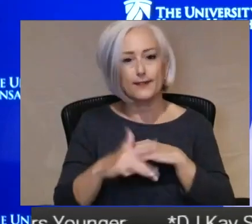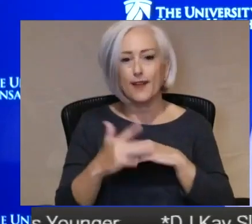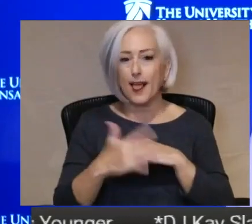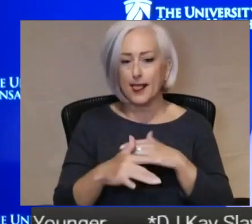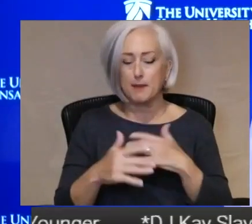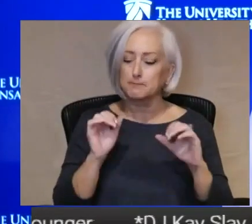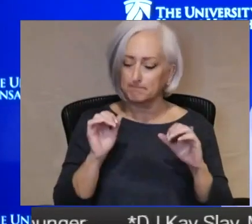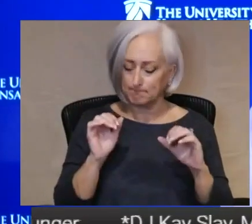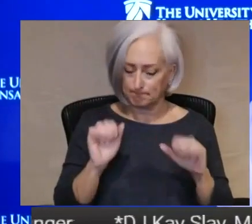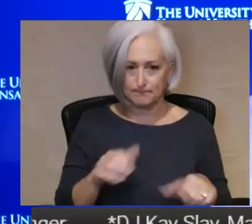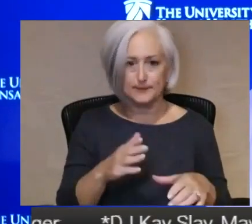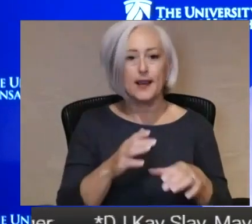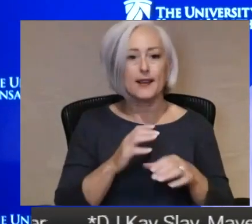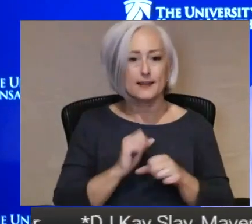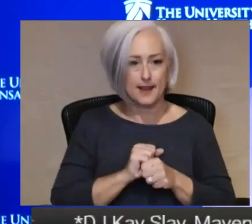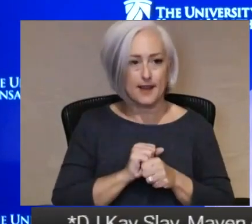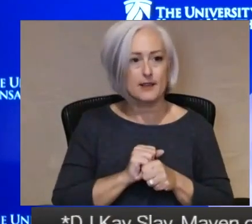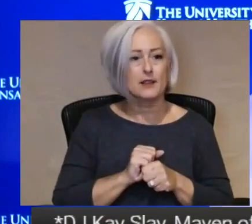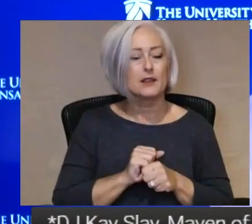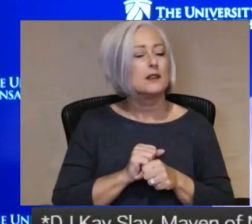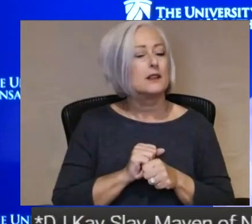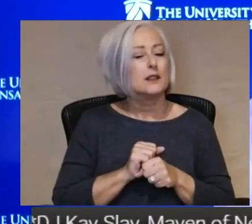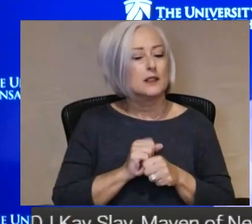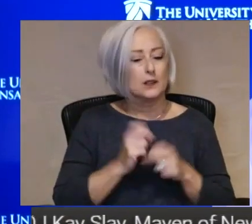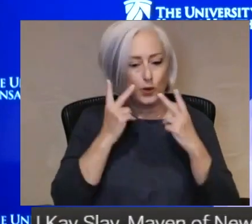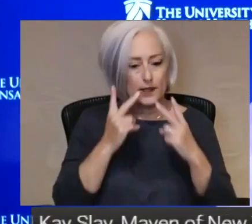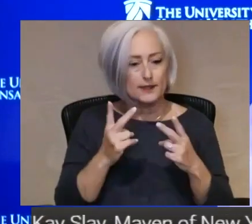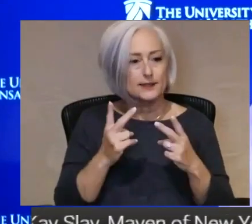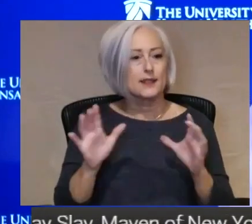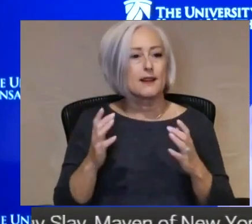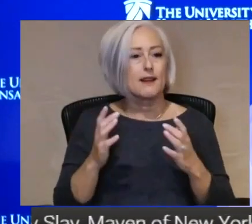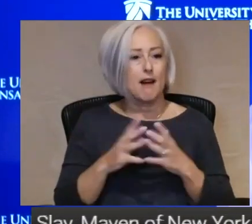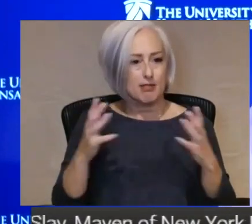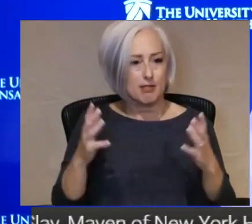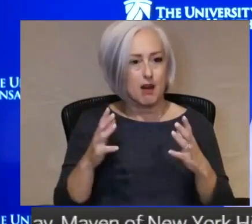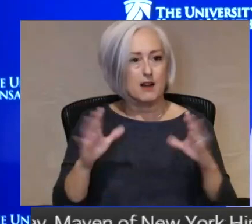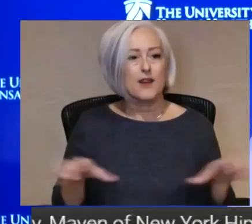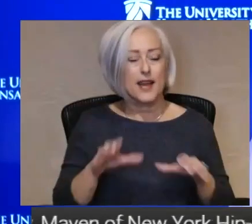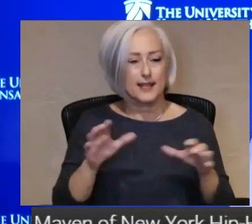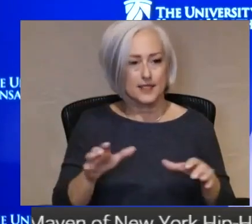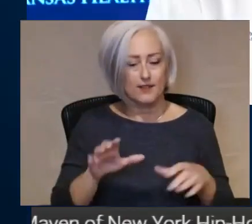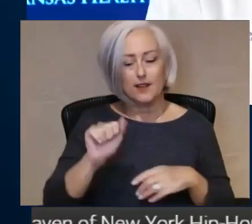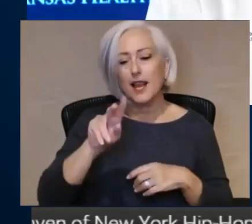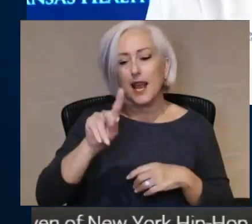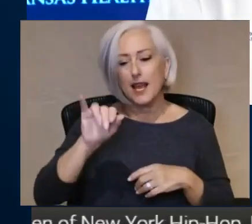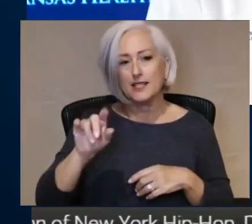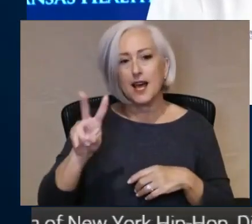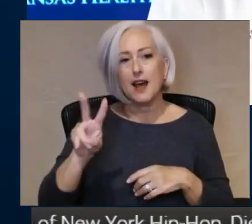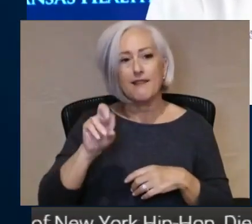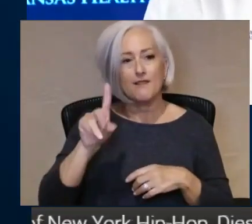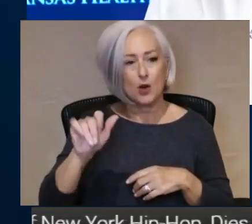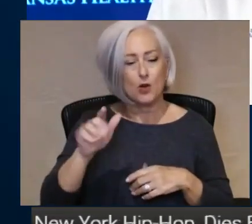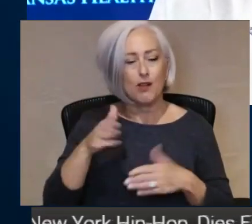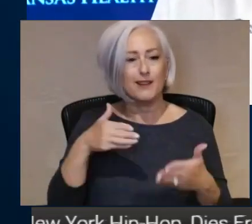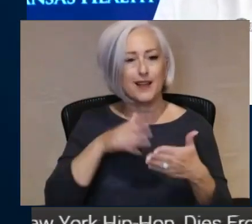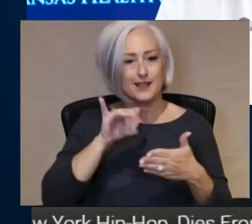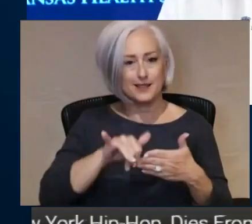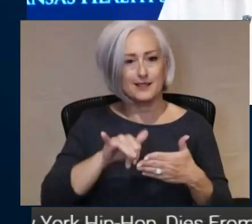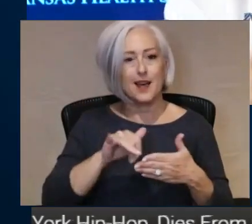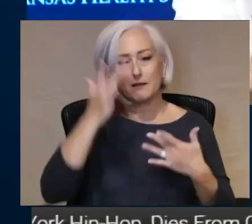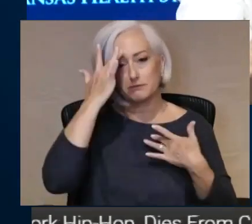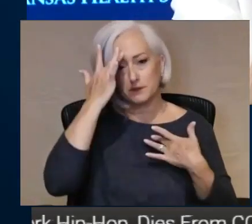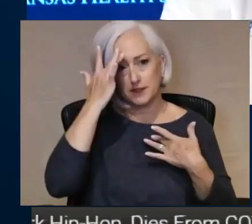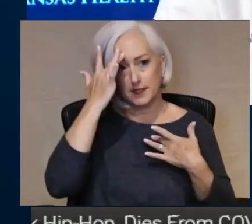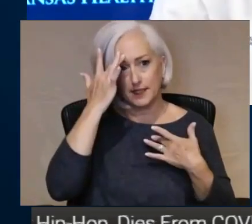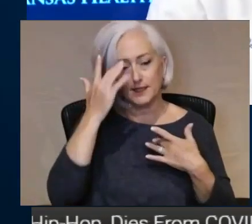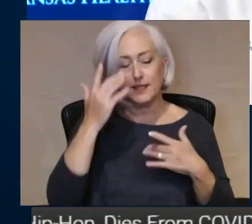you know, we know that there continues to be great activity of that antiviral against SARS-CoV-2 as well. Really, that is so important. Okay, we're going to pivot a moment just back to our